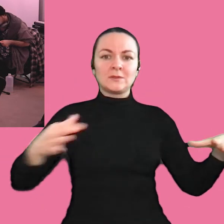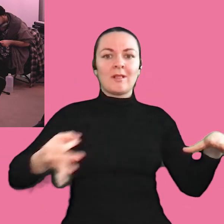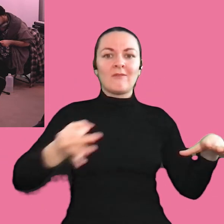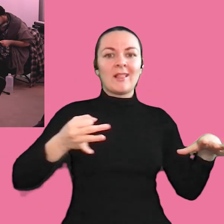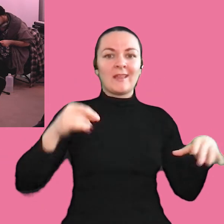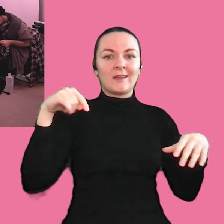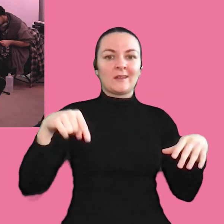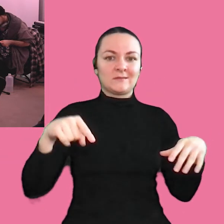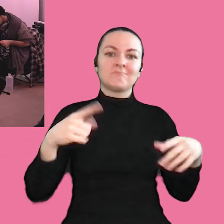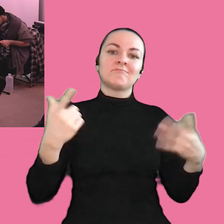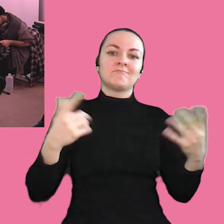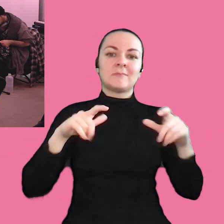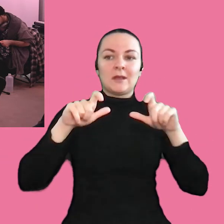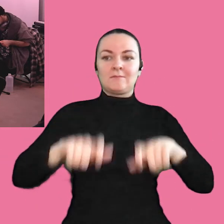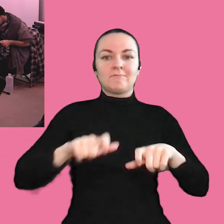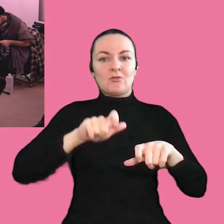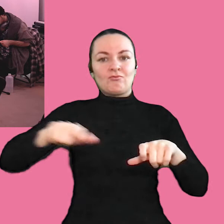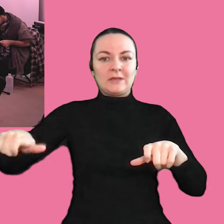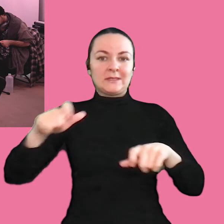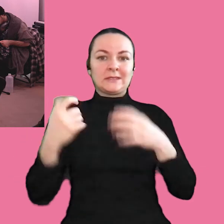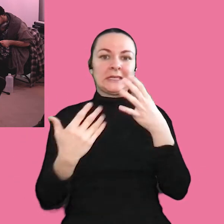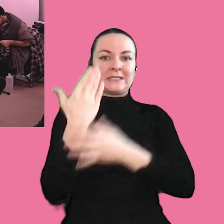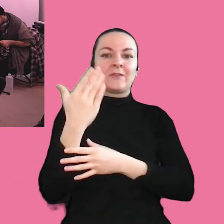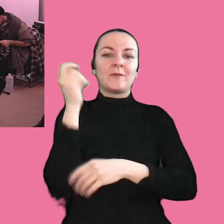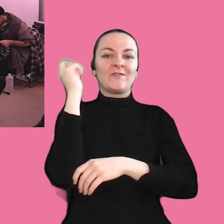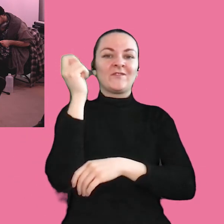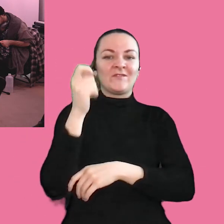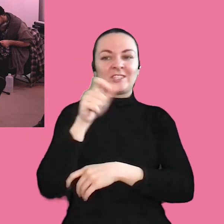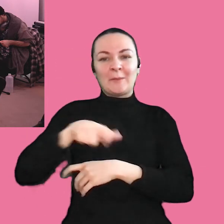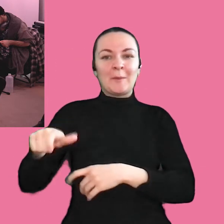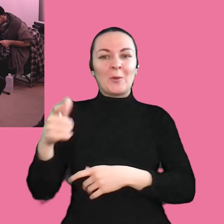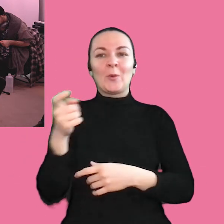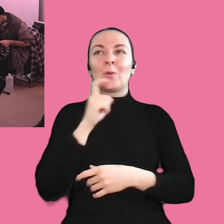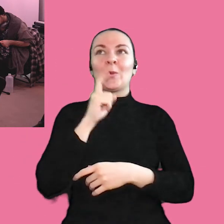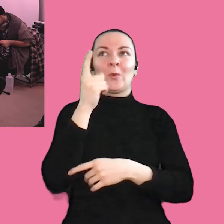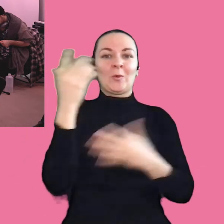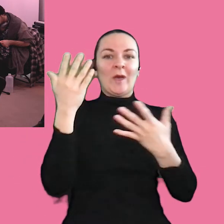coastal village. It was a planned residential development for the fisher folk of Aberdeen,